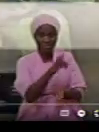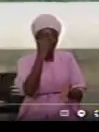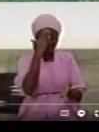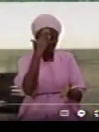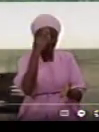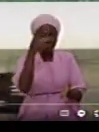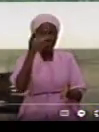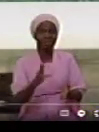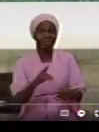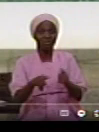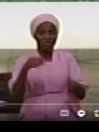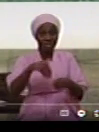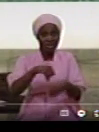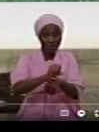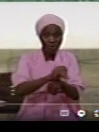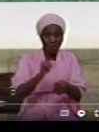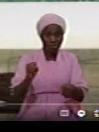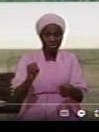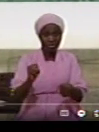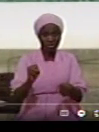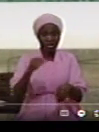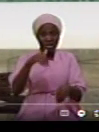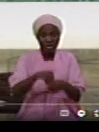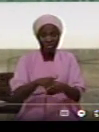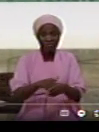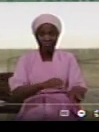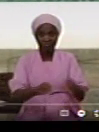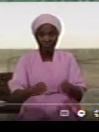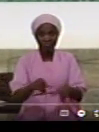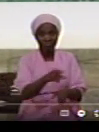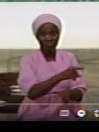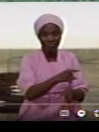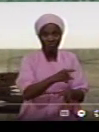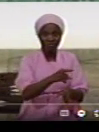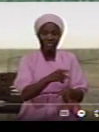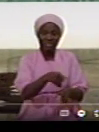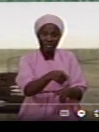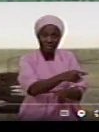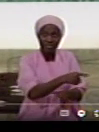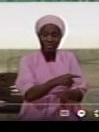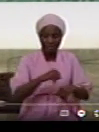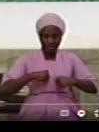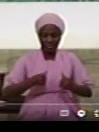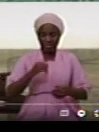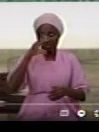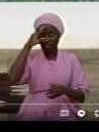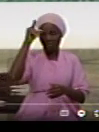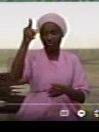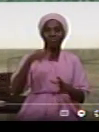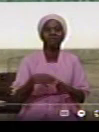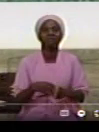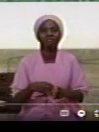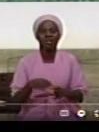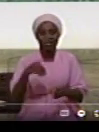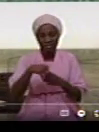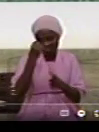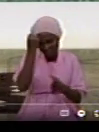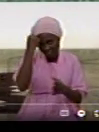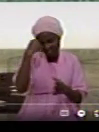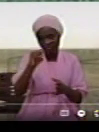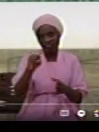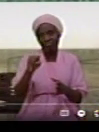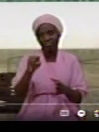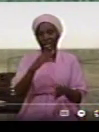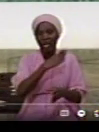they deny him, being abominable and disobedient, and unto every good